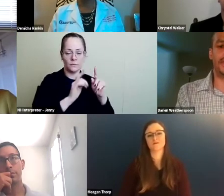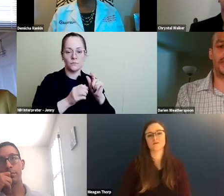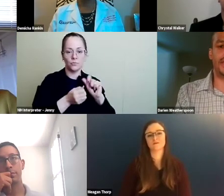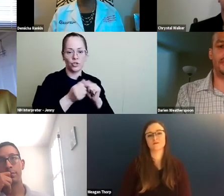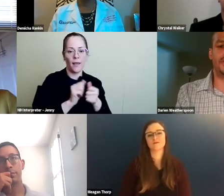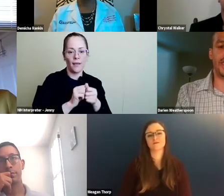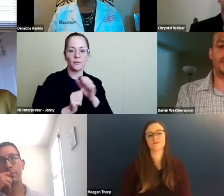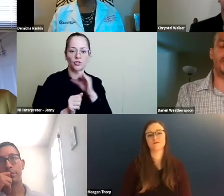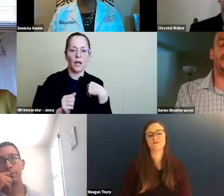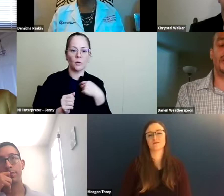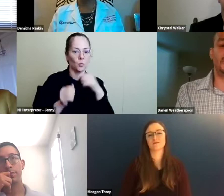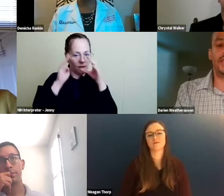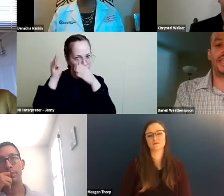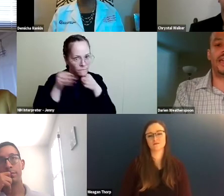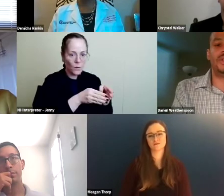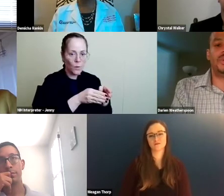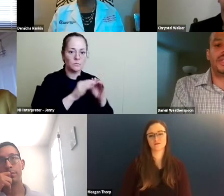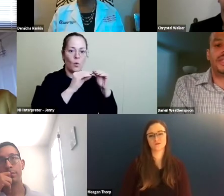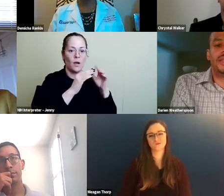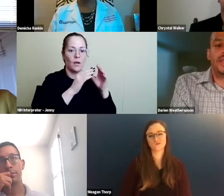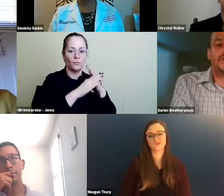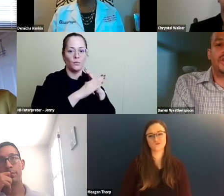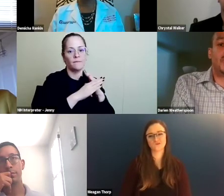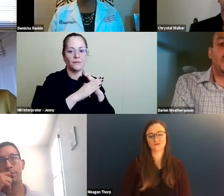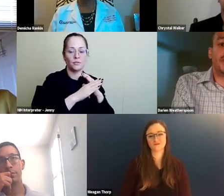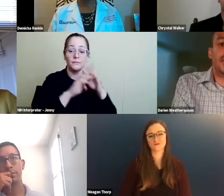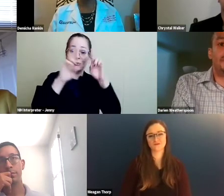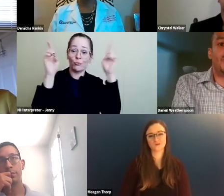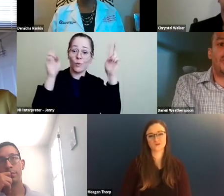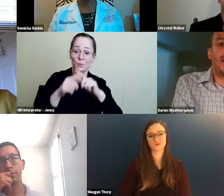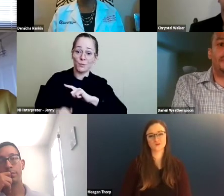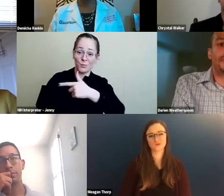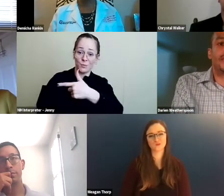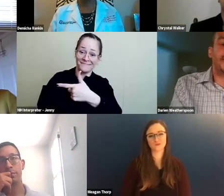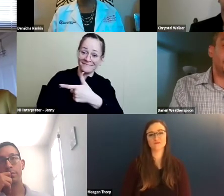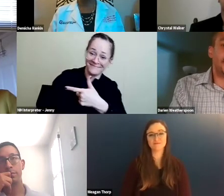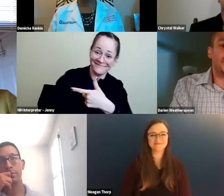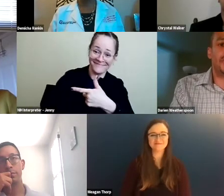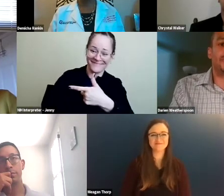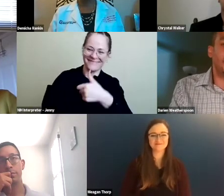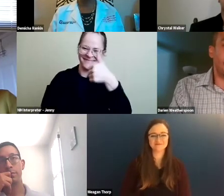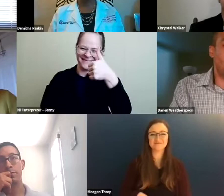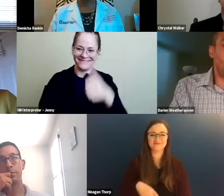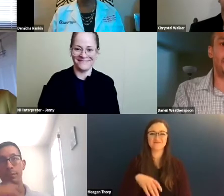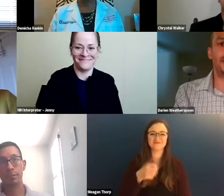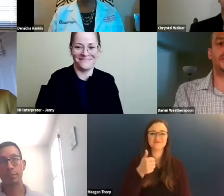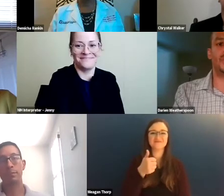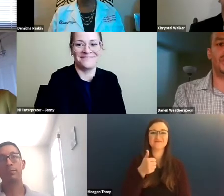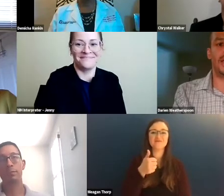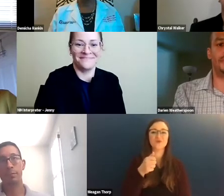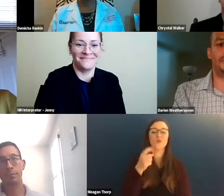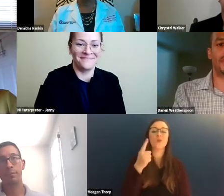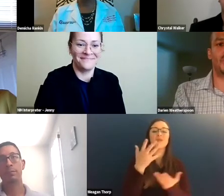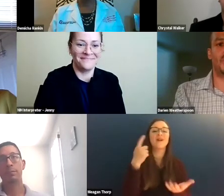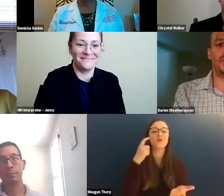has definitely changed. The other thing that I've noticed in dentistry is we're using a lot more teledentistry or telehealth.